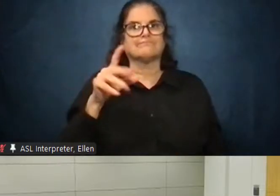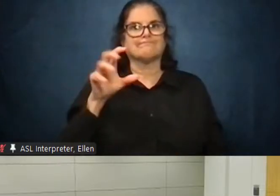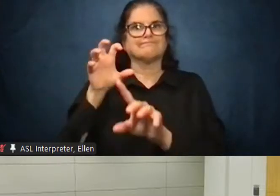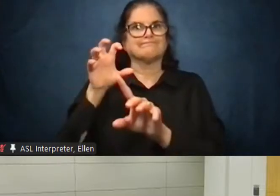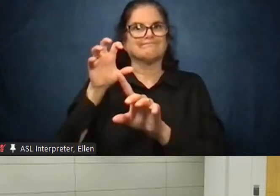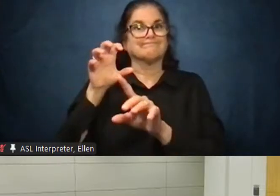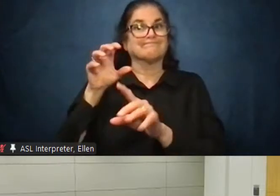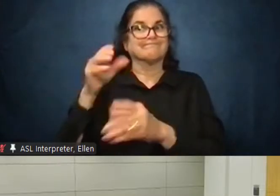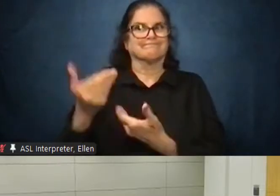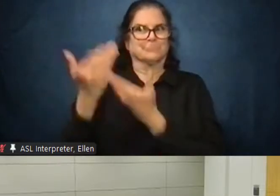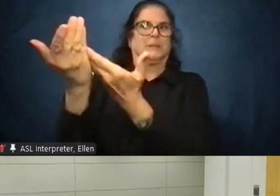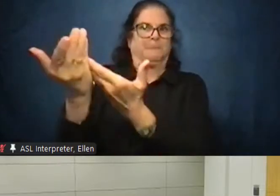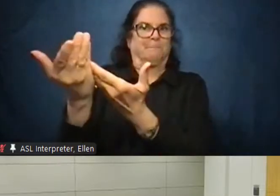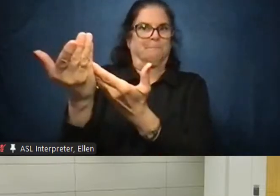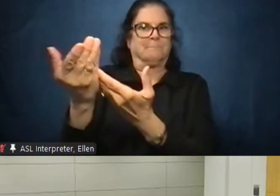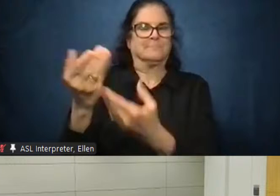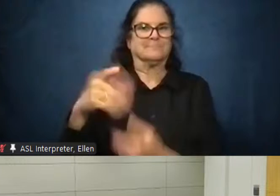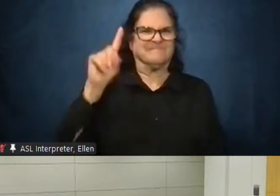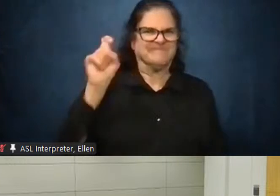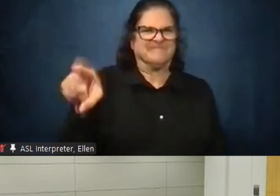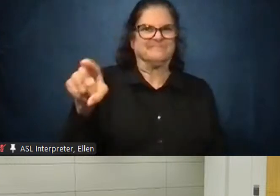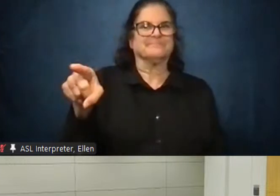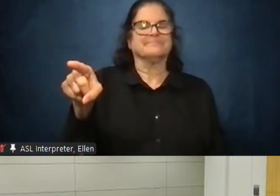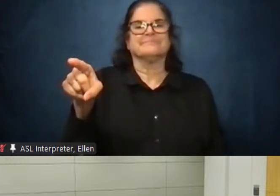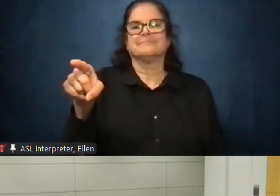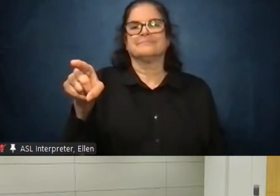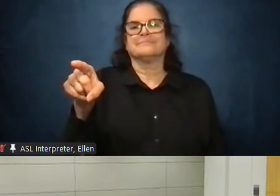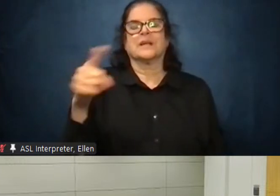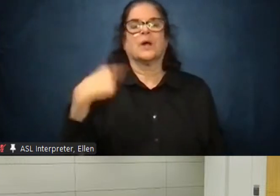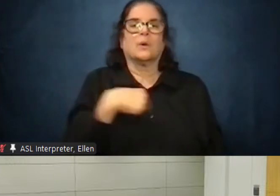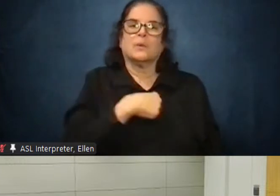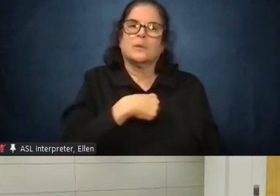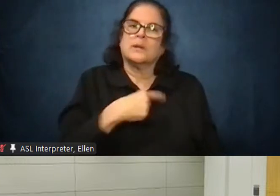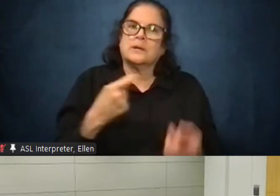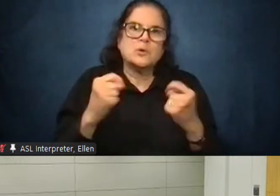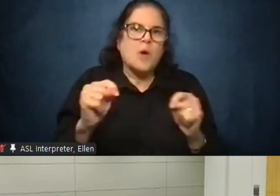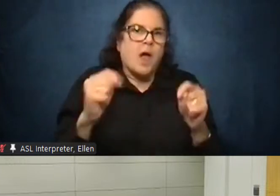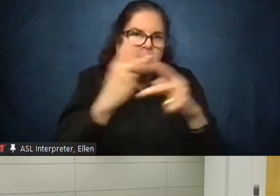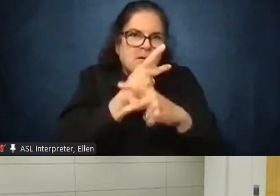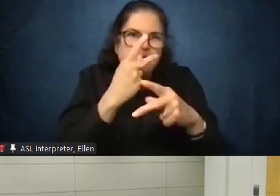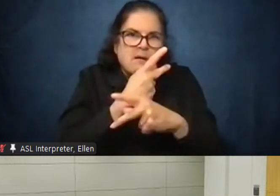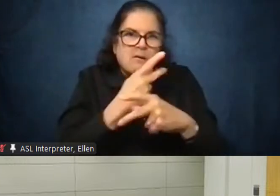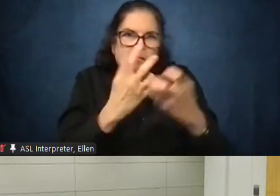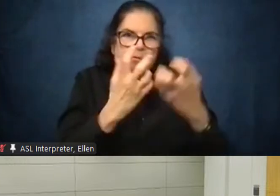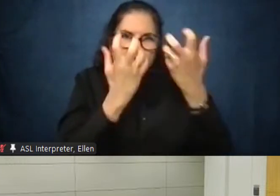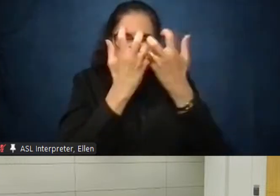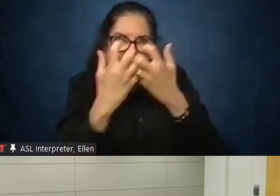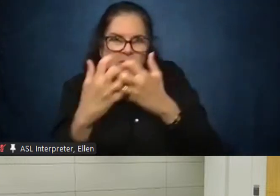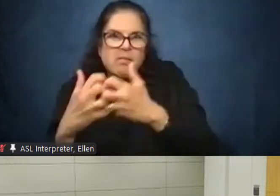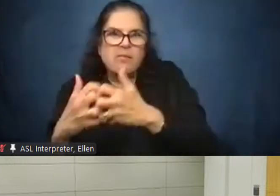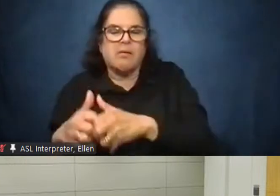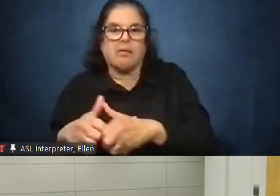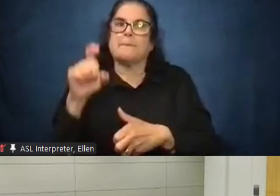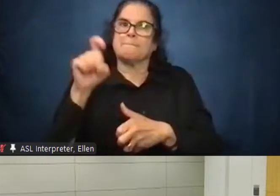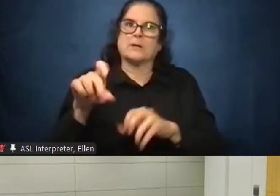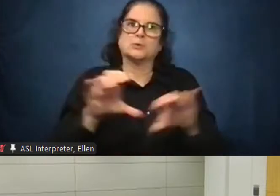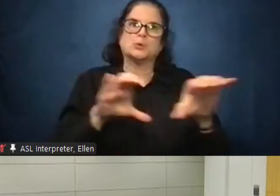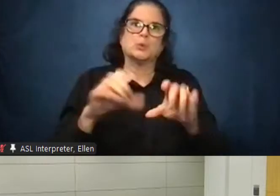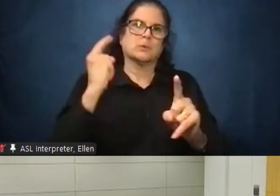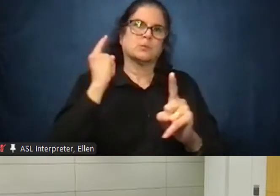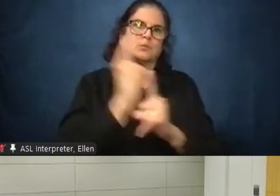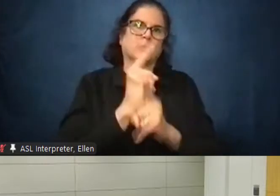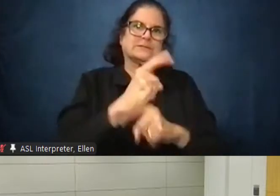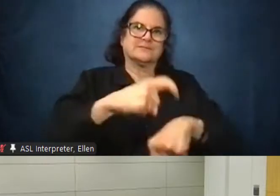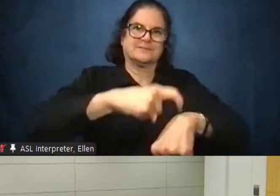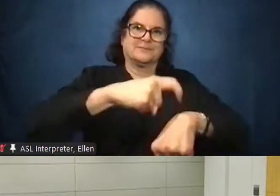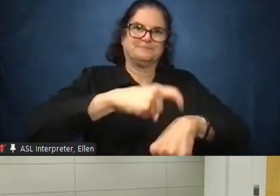helpful to raise, because it is something that we calibrate to, but we will need to continue to adjust to make sure it is doing the right thing.